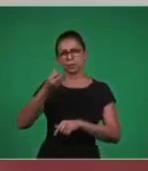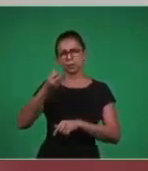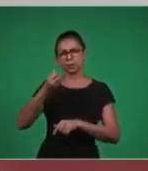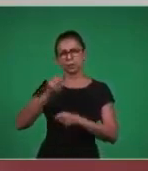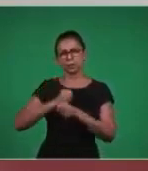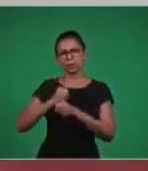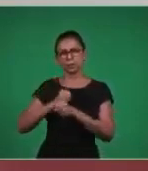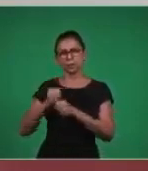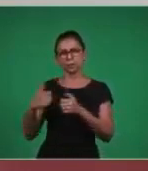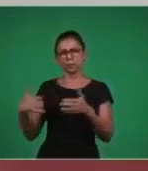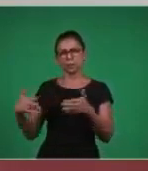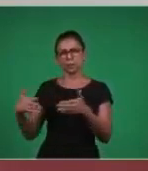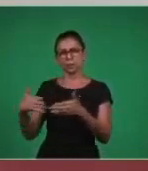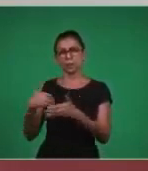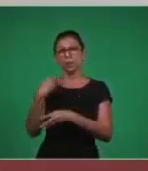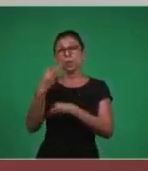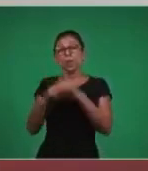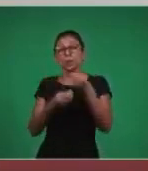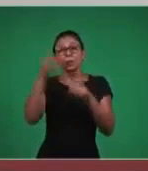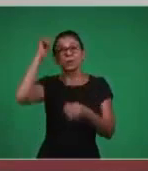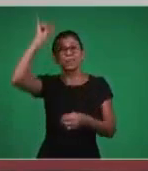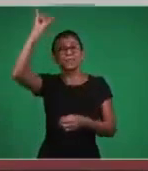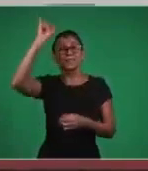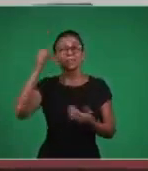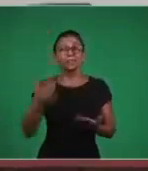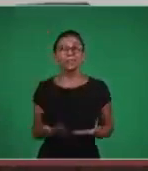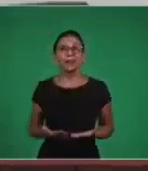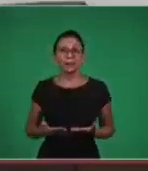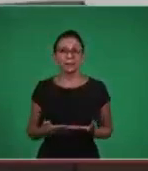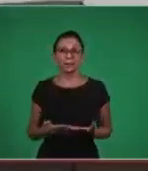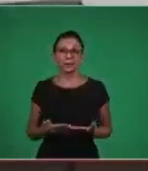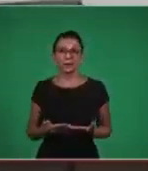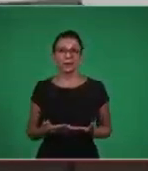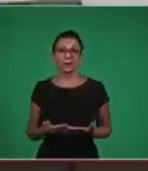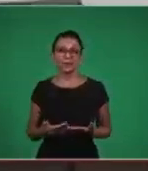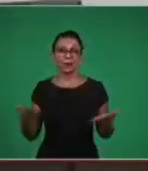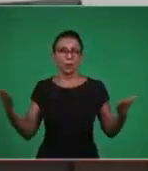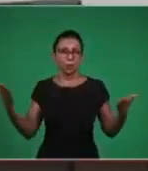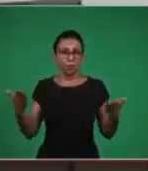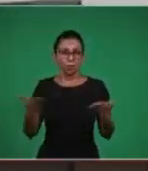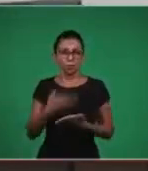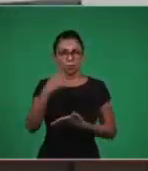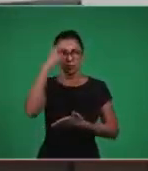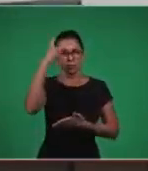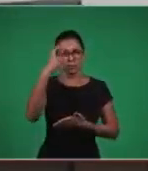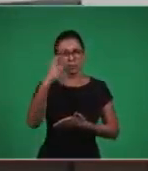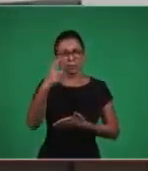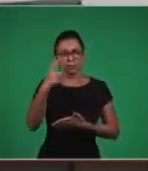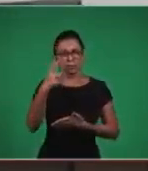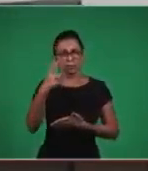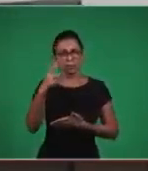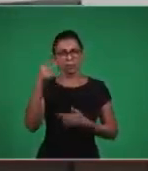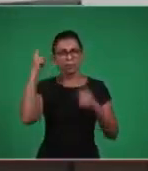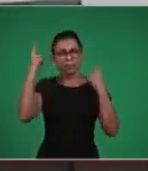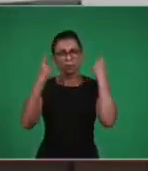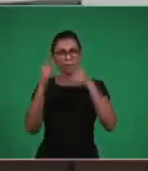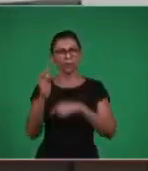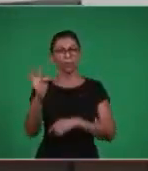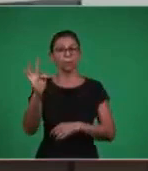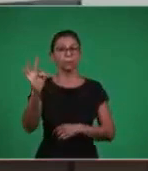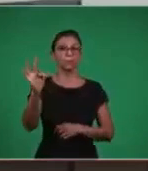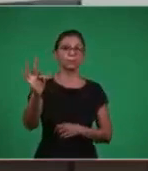with being worked in the last 6 years, is how to contain the violence from the present to the future. And we have